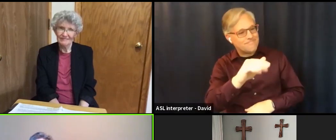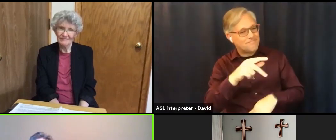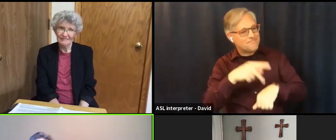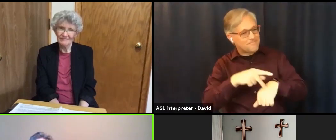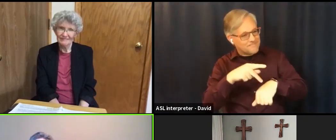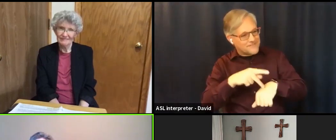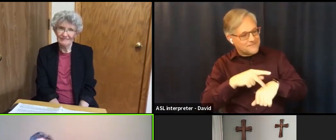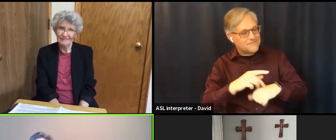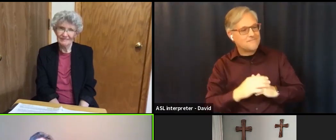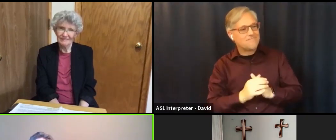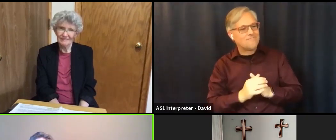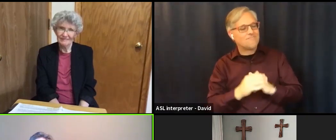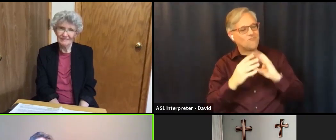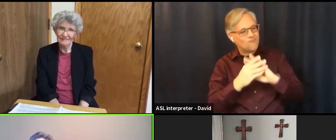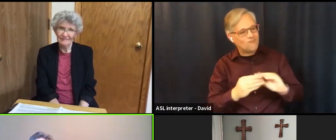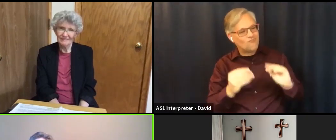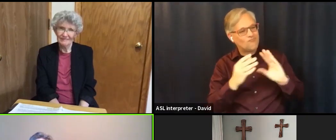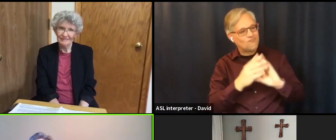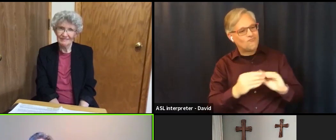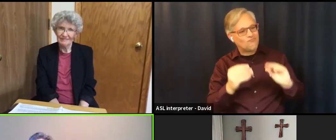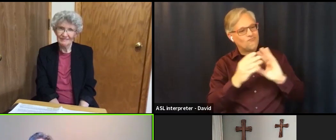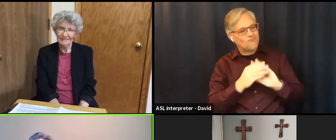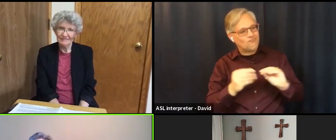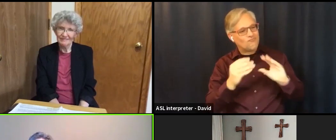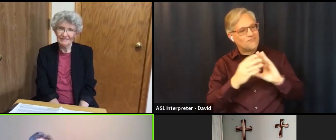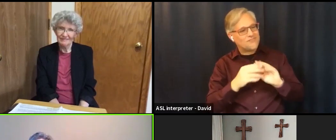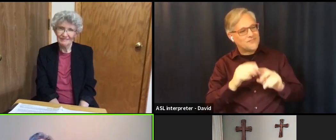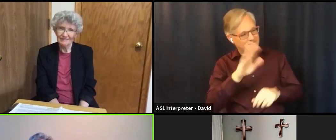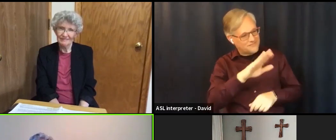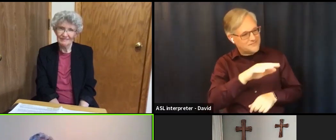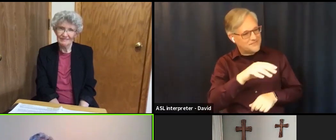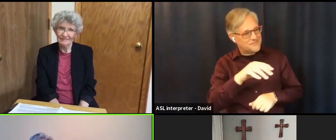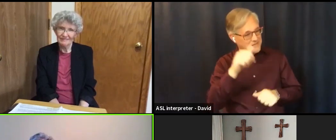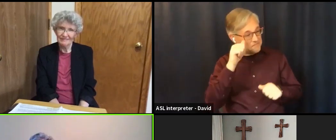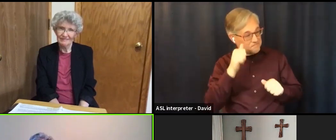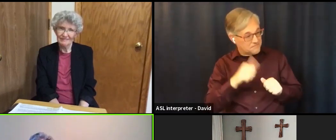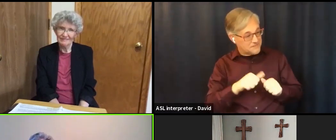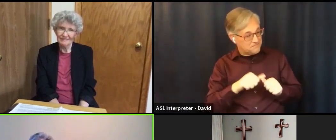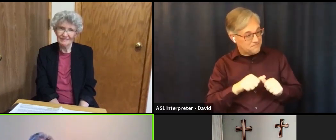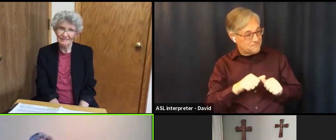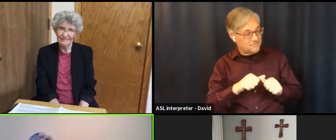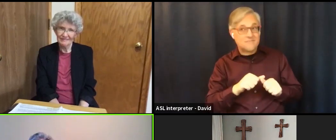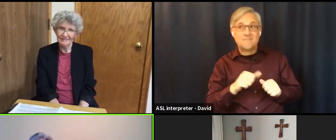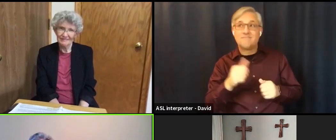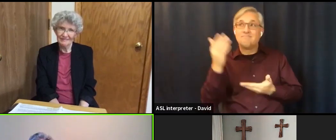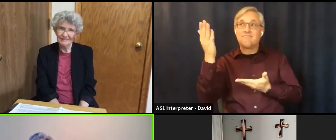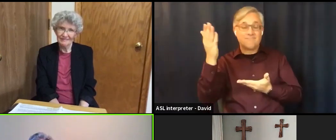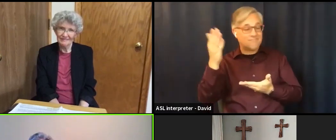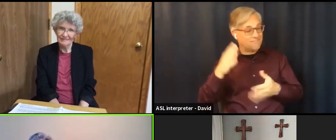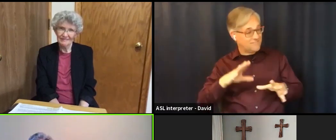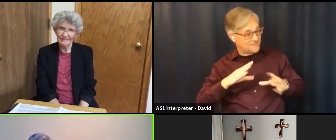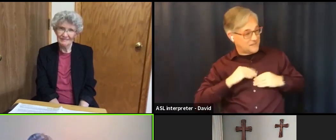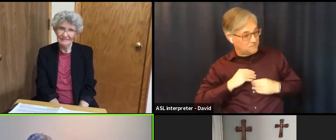reminding him, Peter, you are accepted.